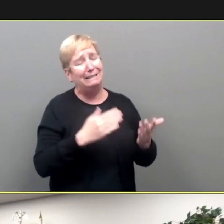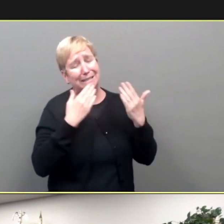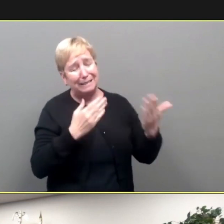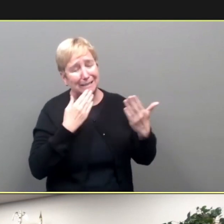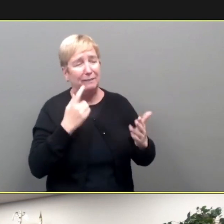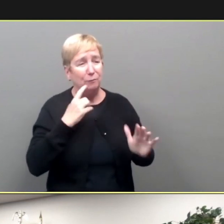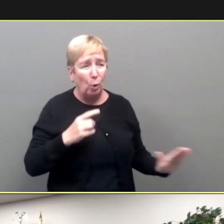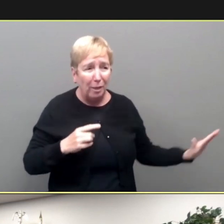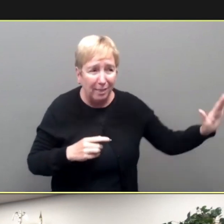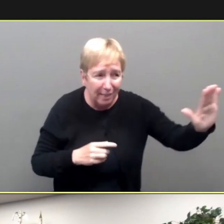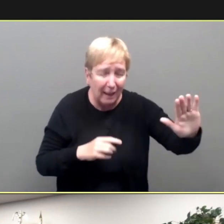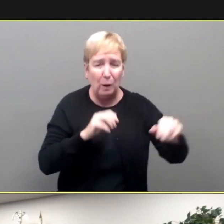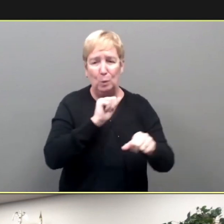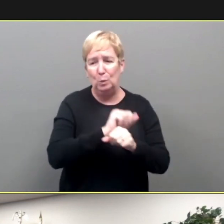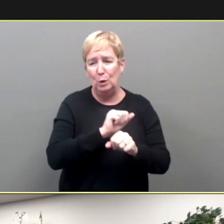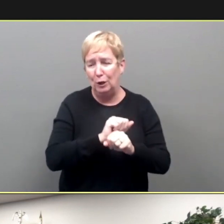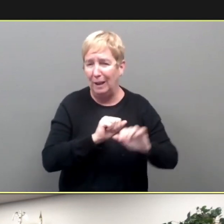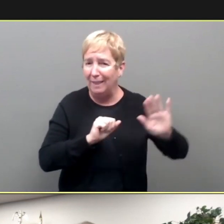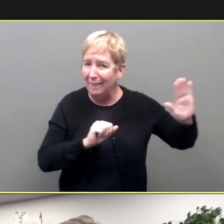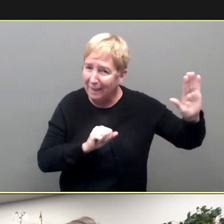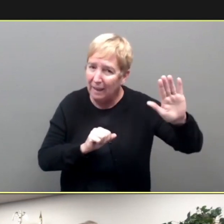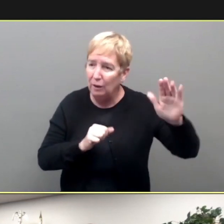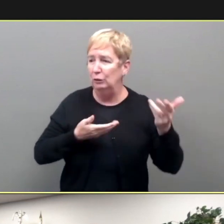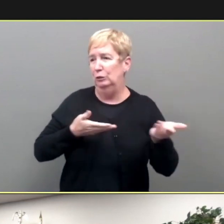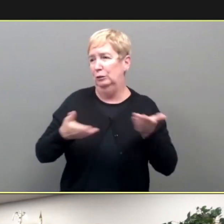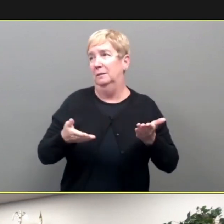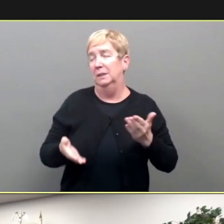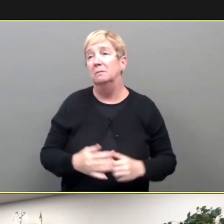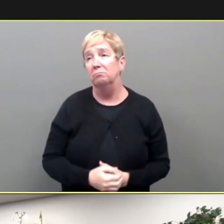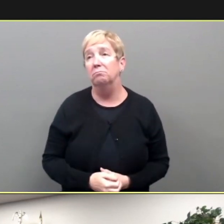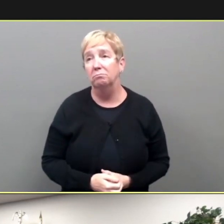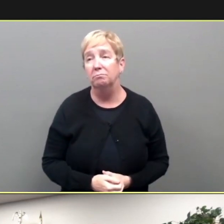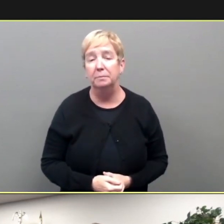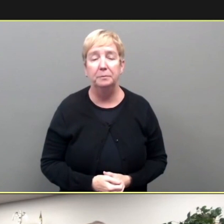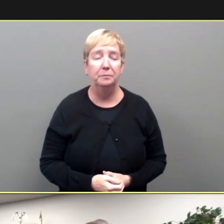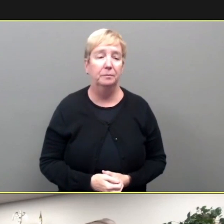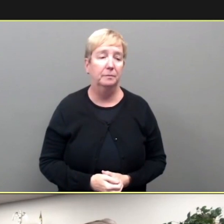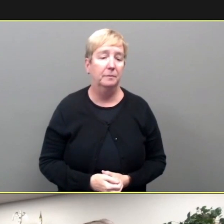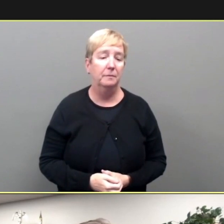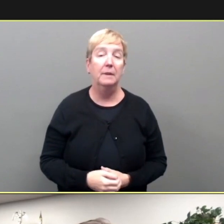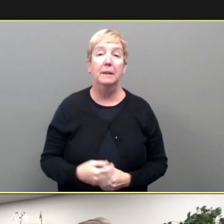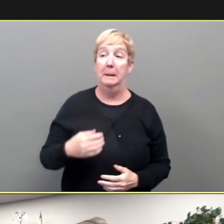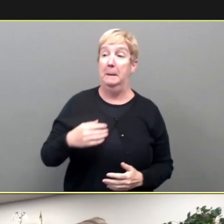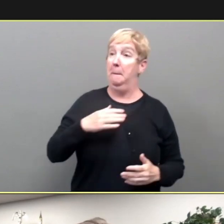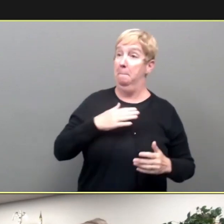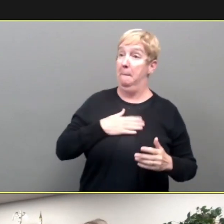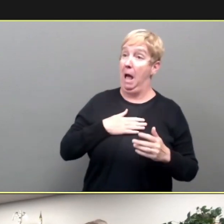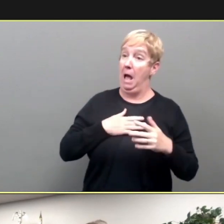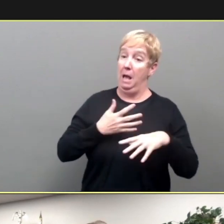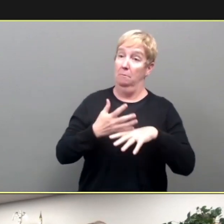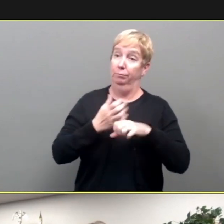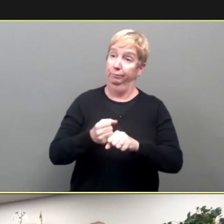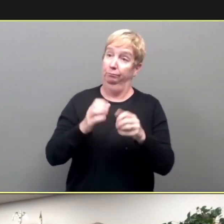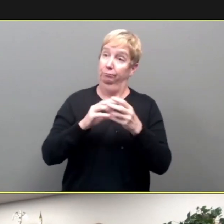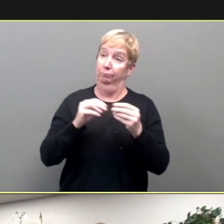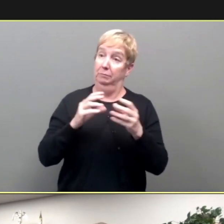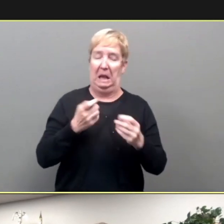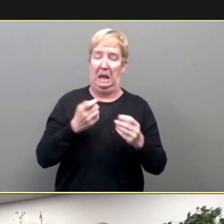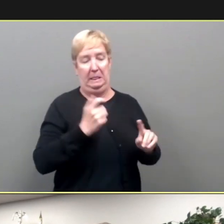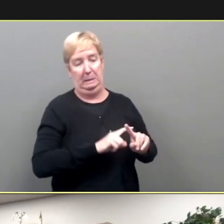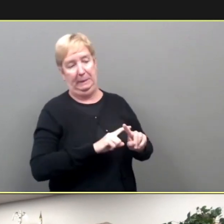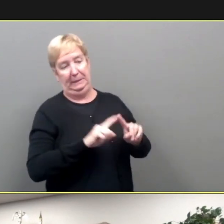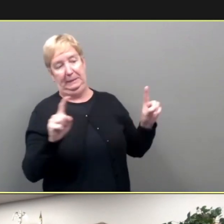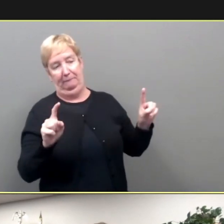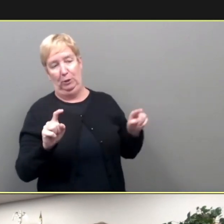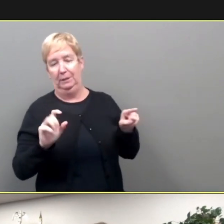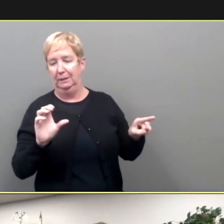Really appreciate all their work. And I would probably have only the slightest different summary that Christine did. Instead of